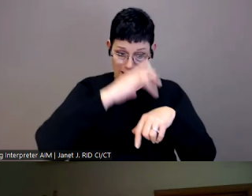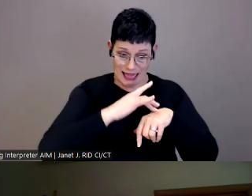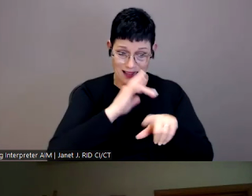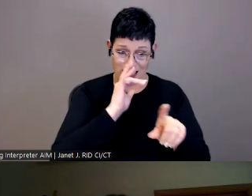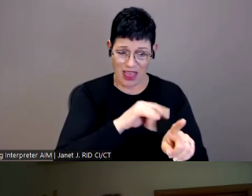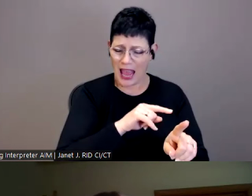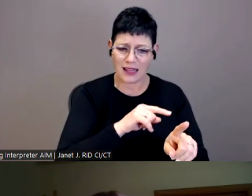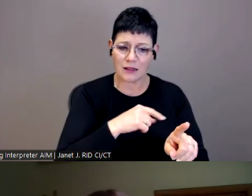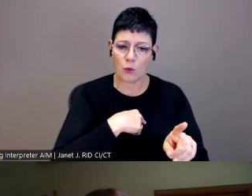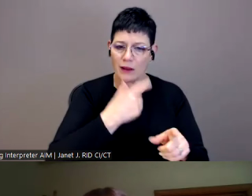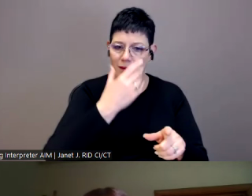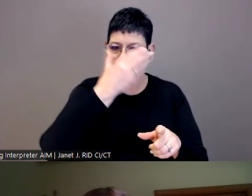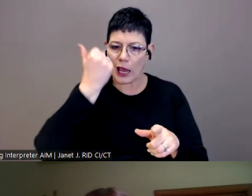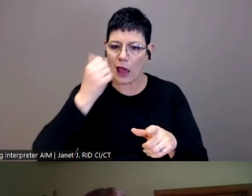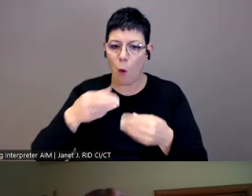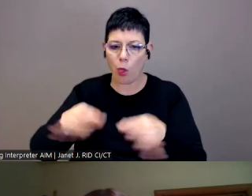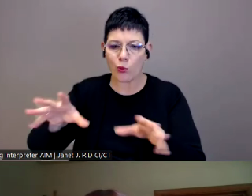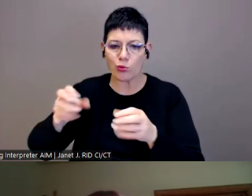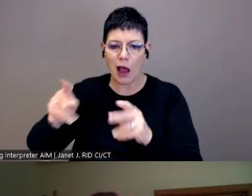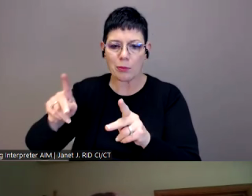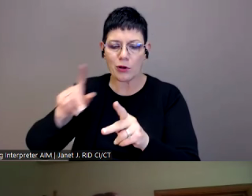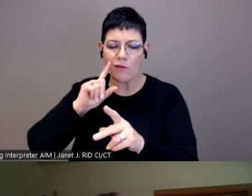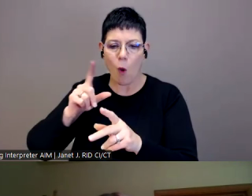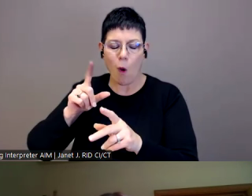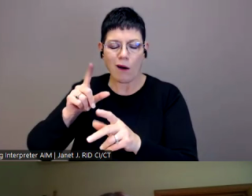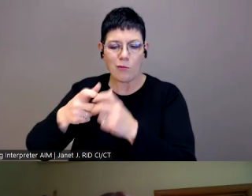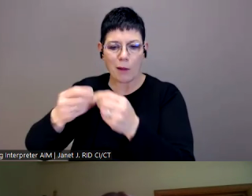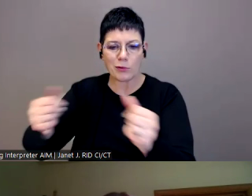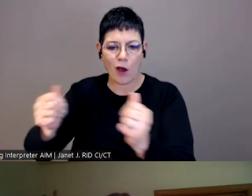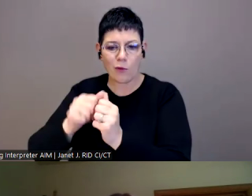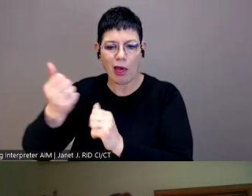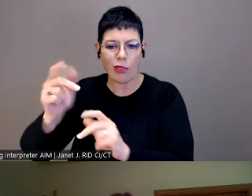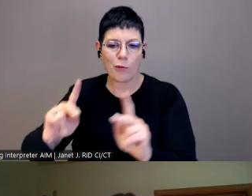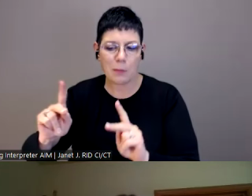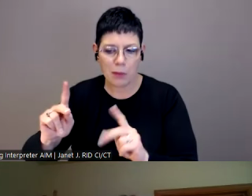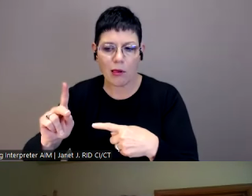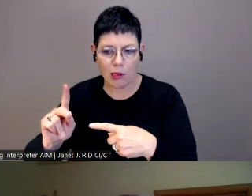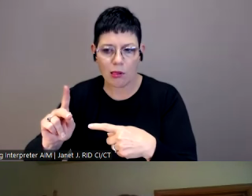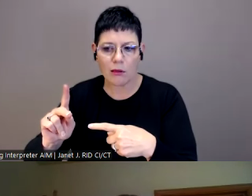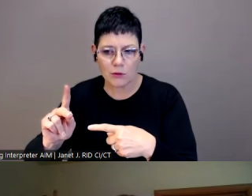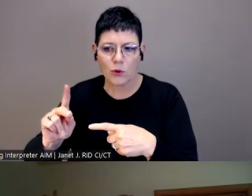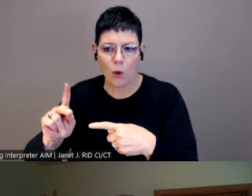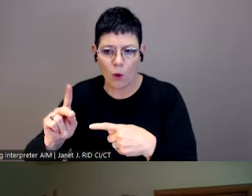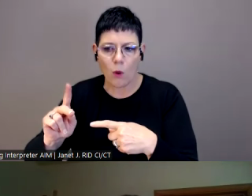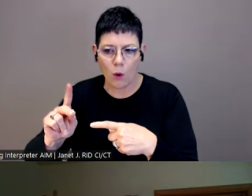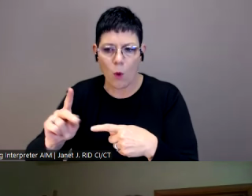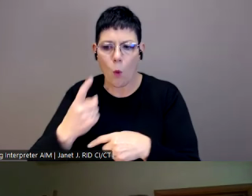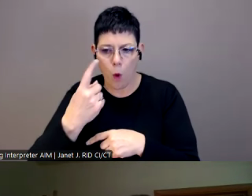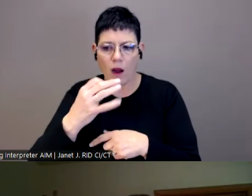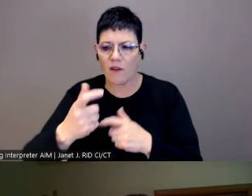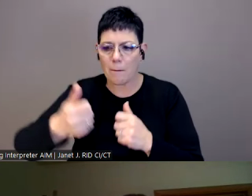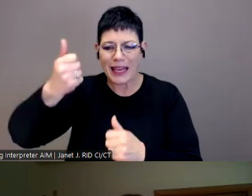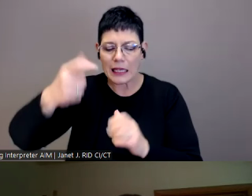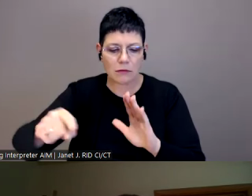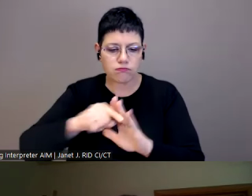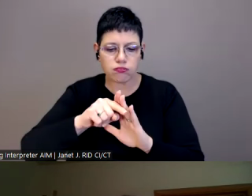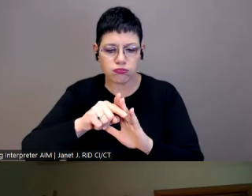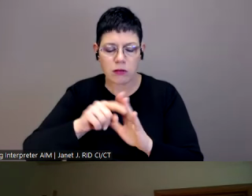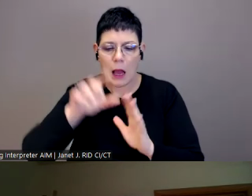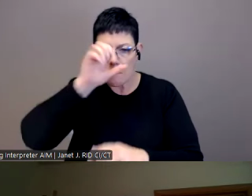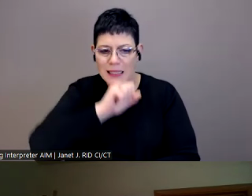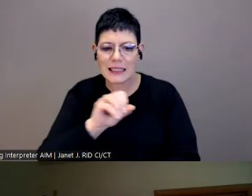hear from the community so we can problem solve around those limitations together. I think one of the biggest pitfalls is missing out on the